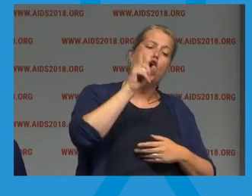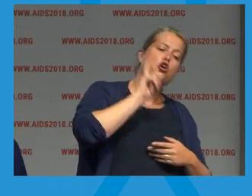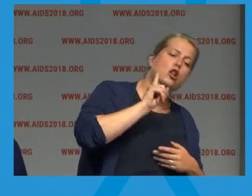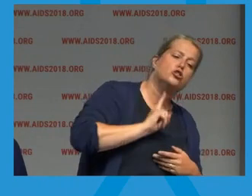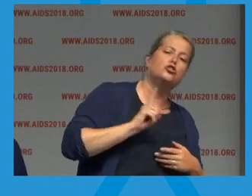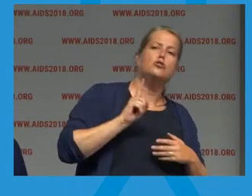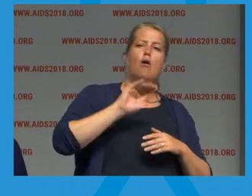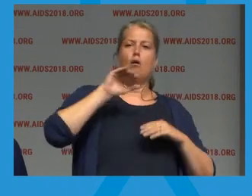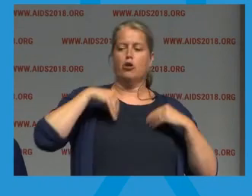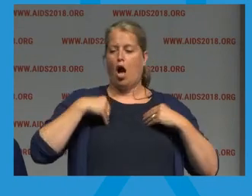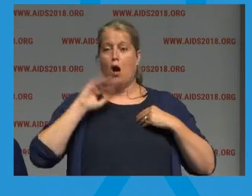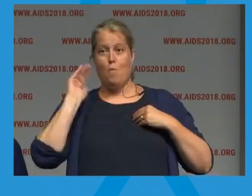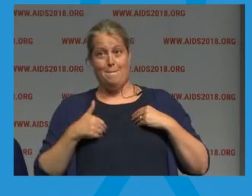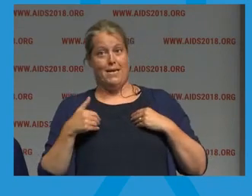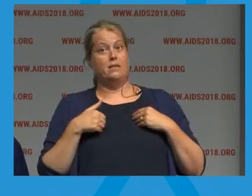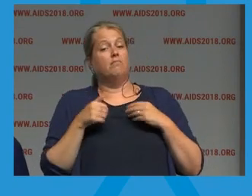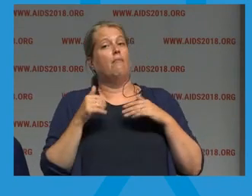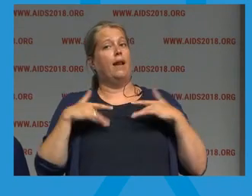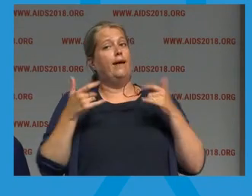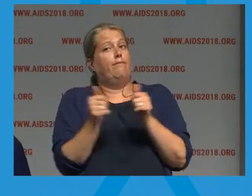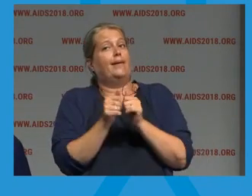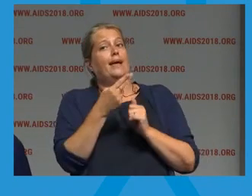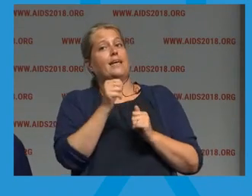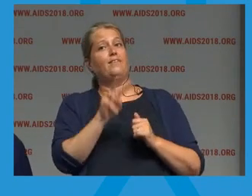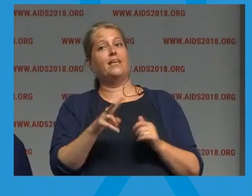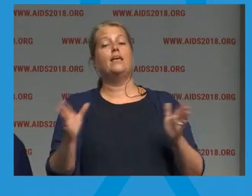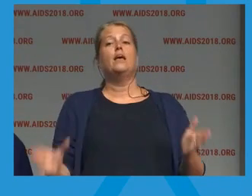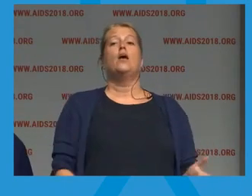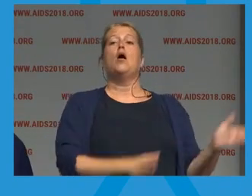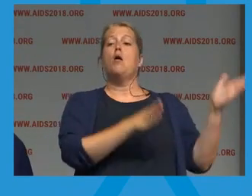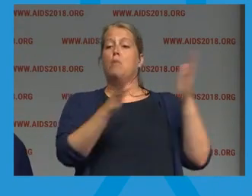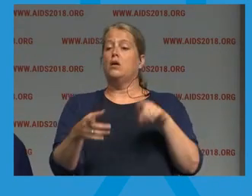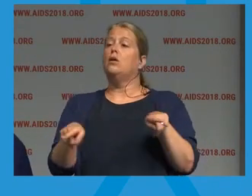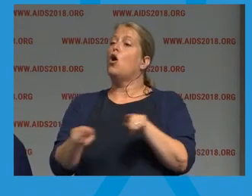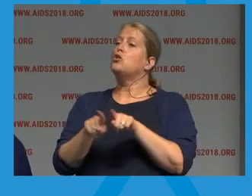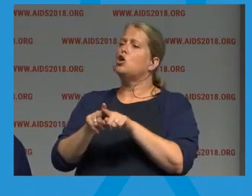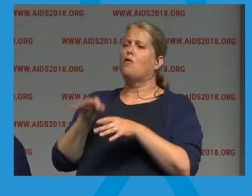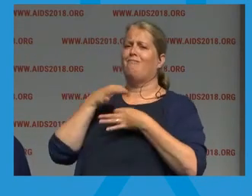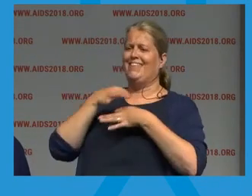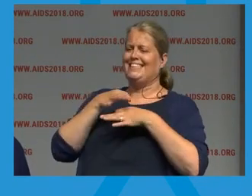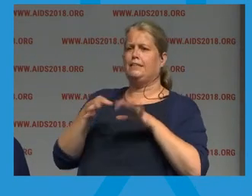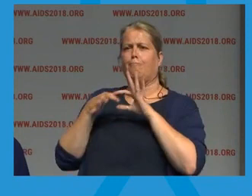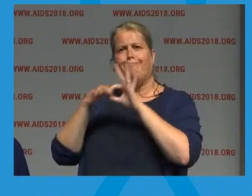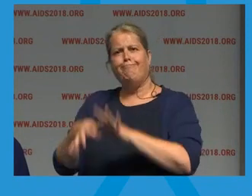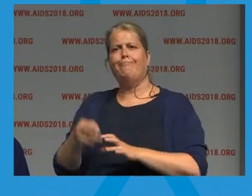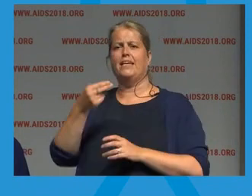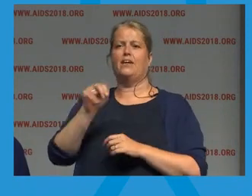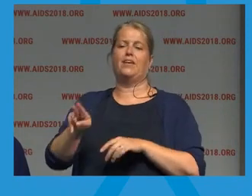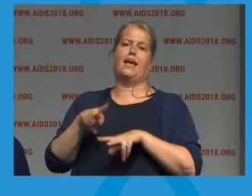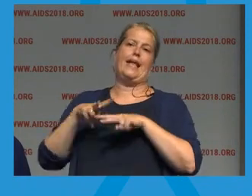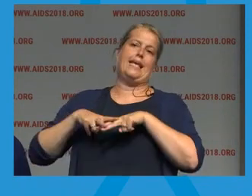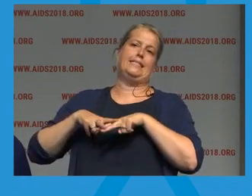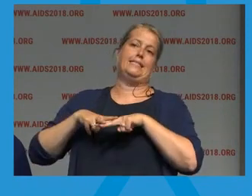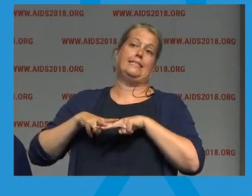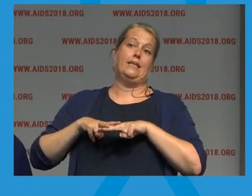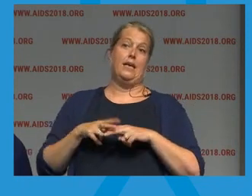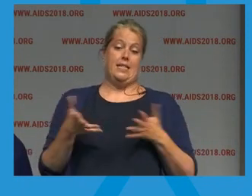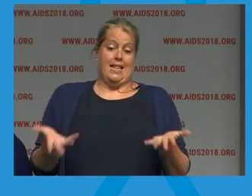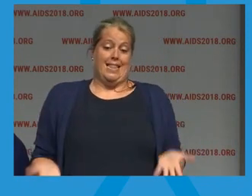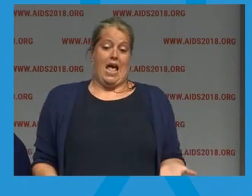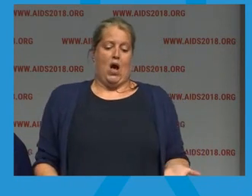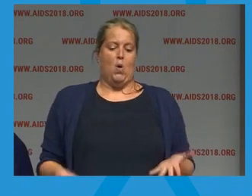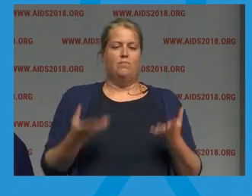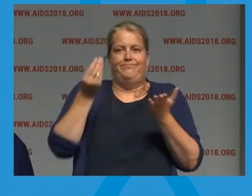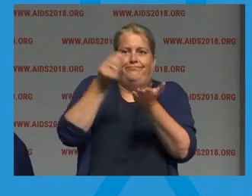well as the efforts to address the risk associated with HIV and AIDS. Currently, PWN lacks the